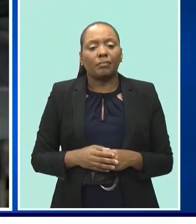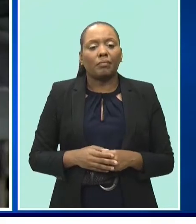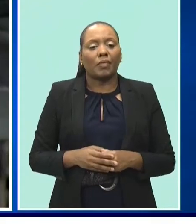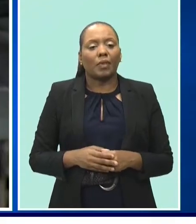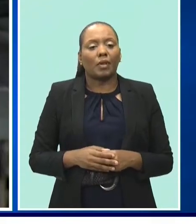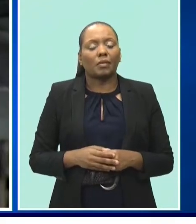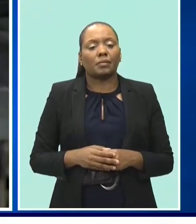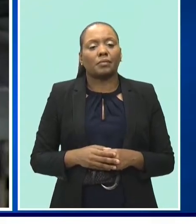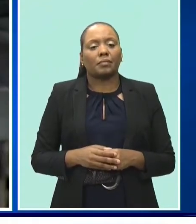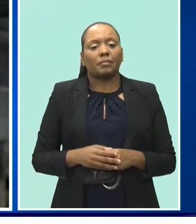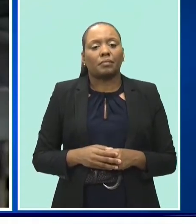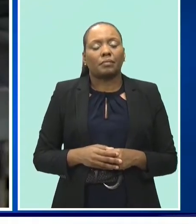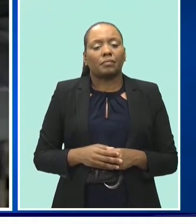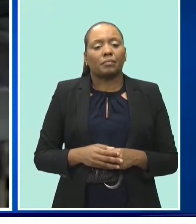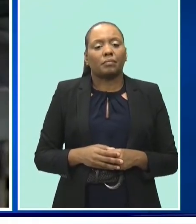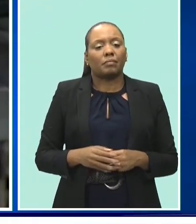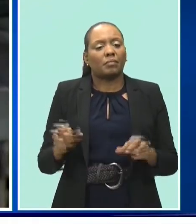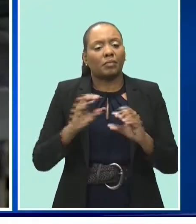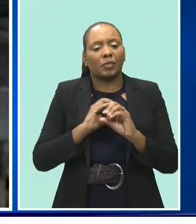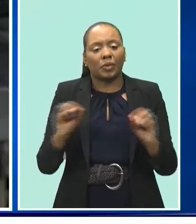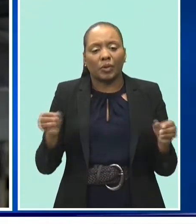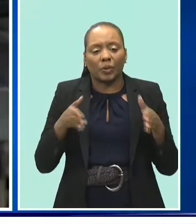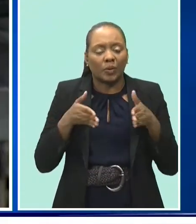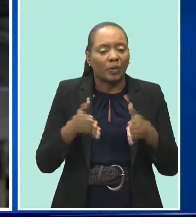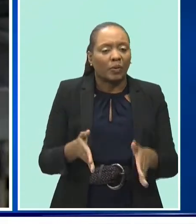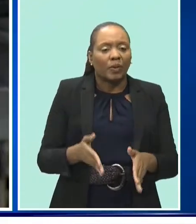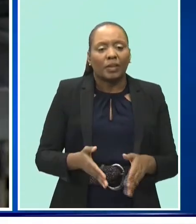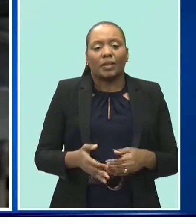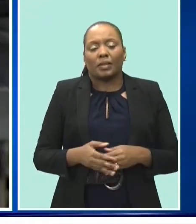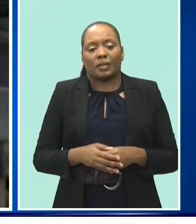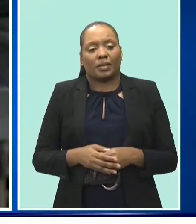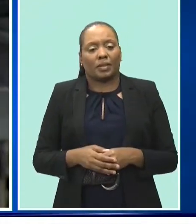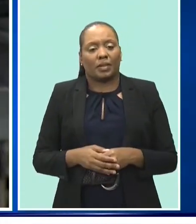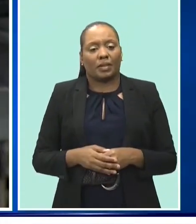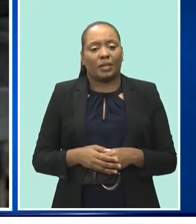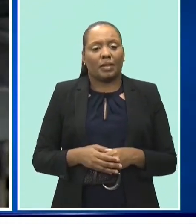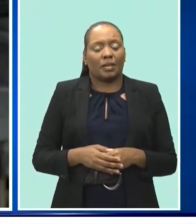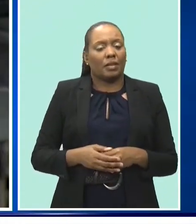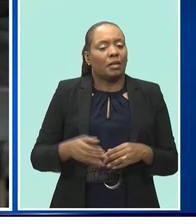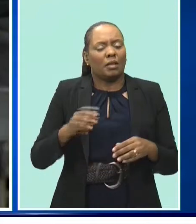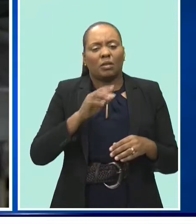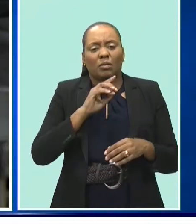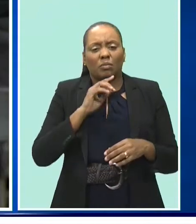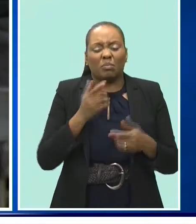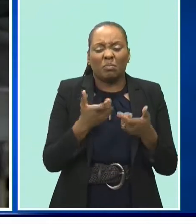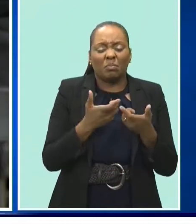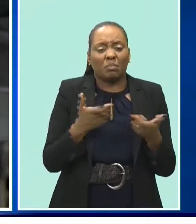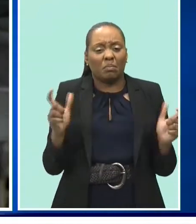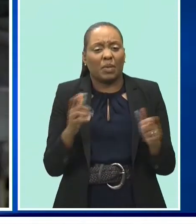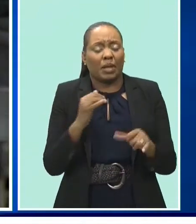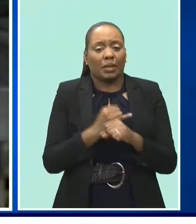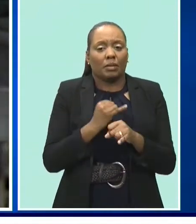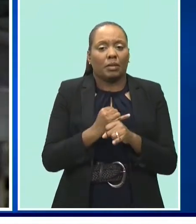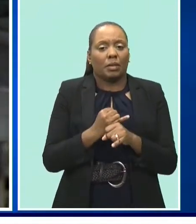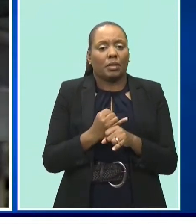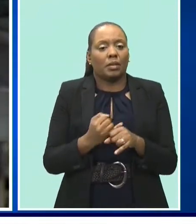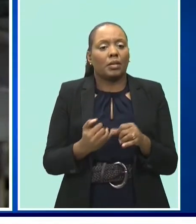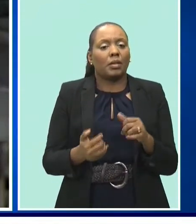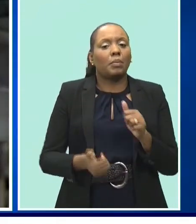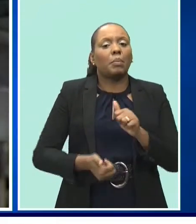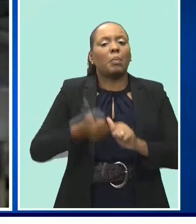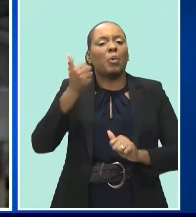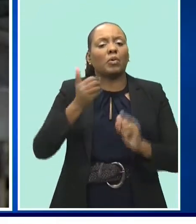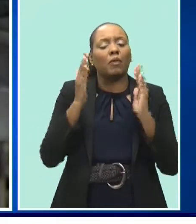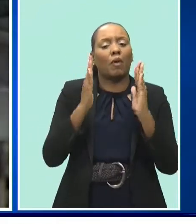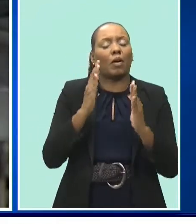any part of the world that you can find the major industry, the major economic provider, being the fuel